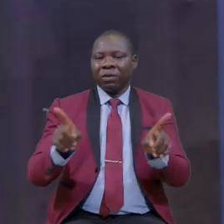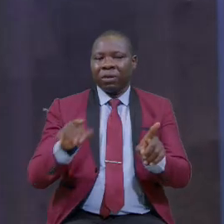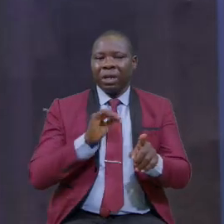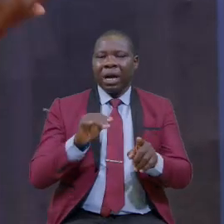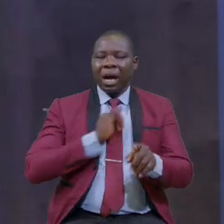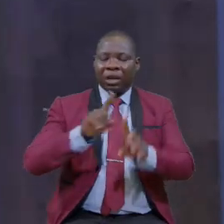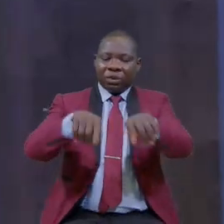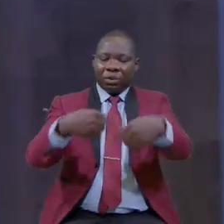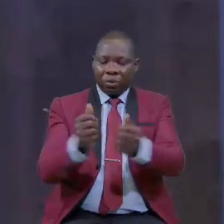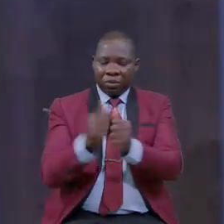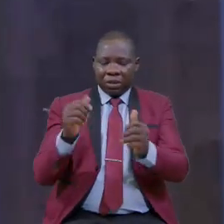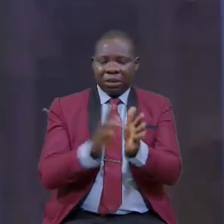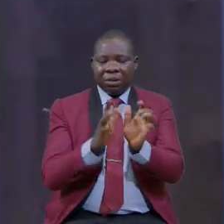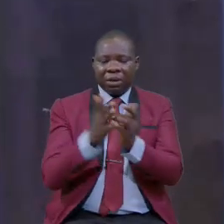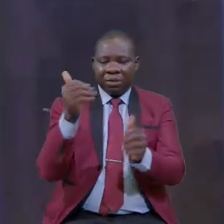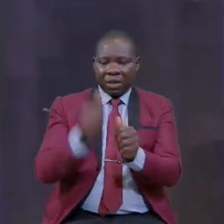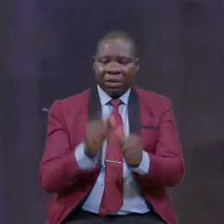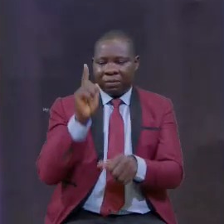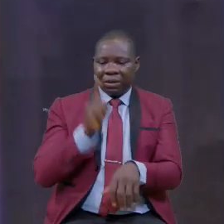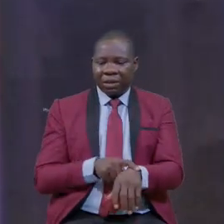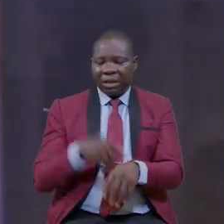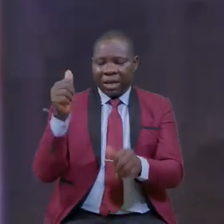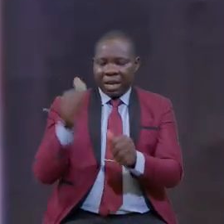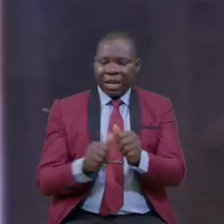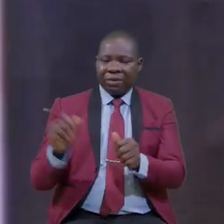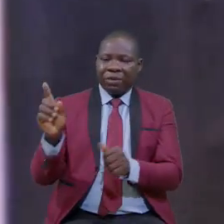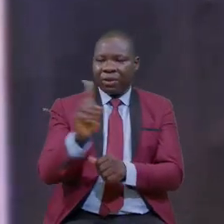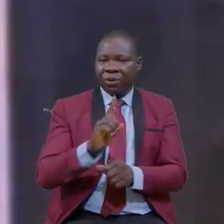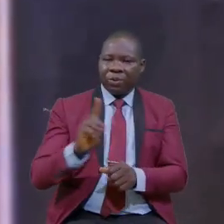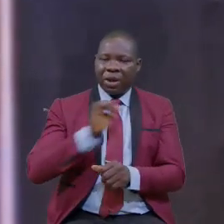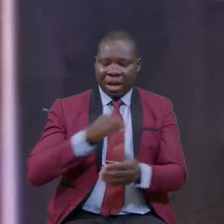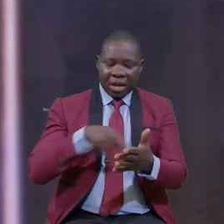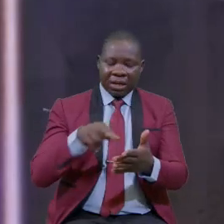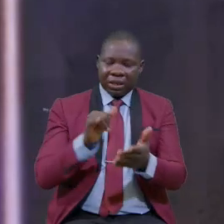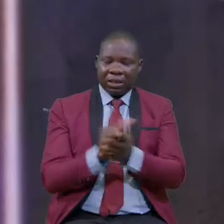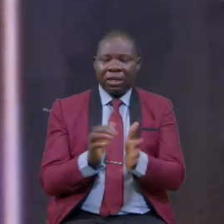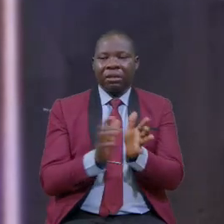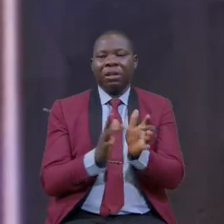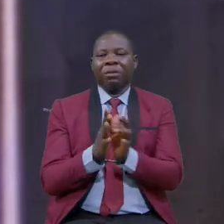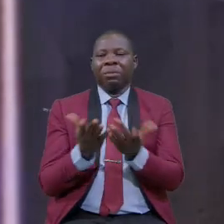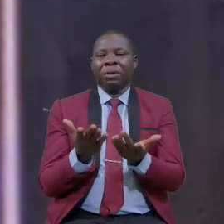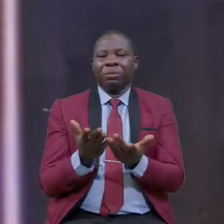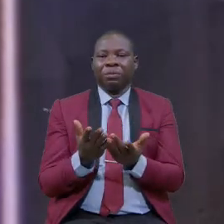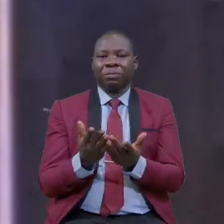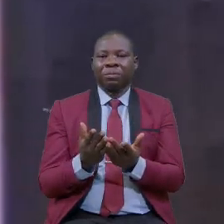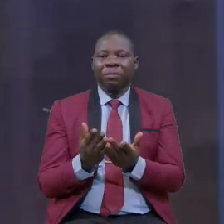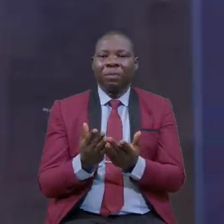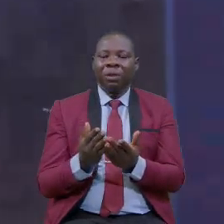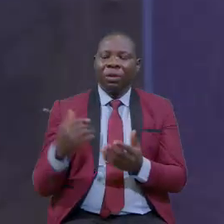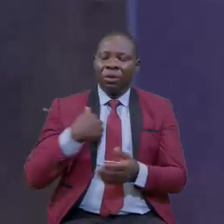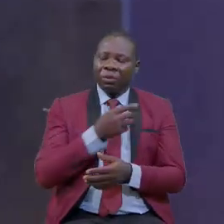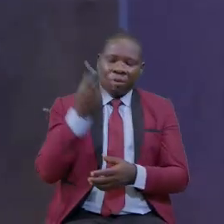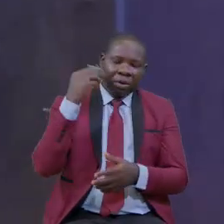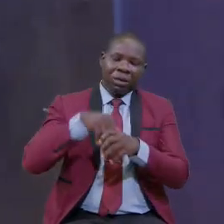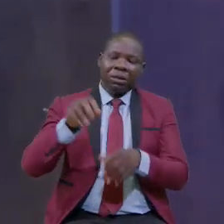everywhere I read that Bible anywhere I am or in New York and uh